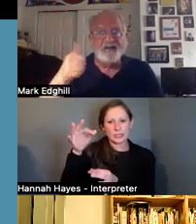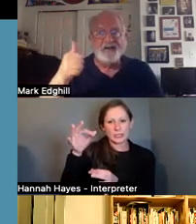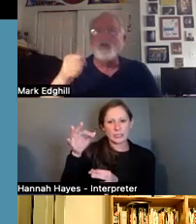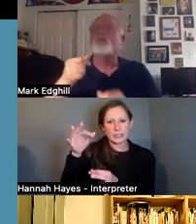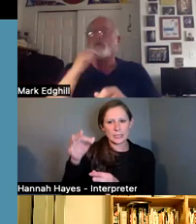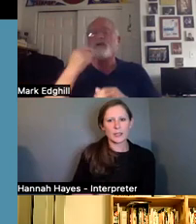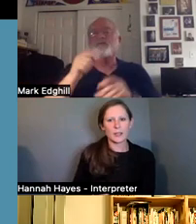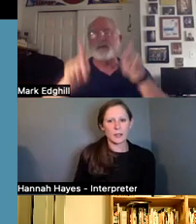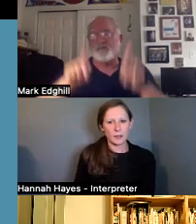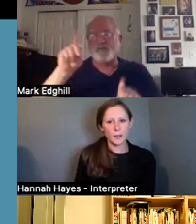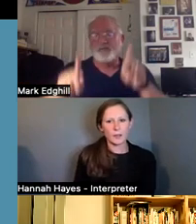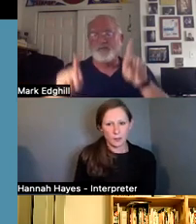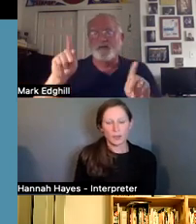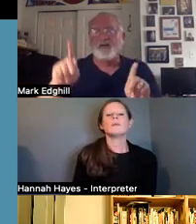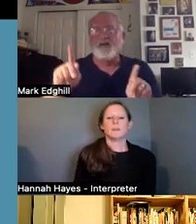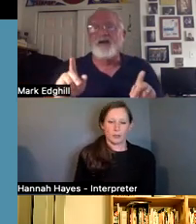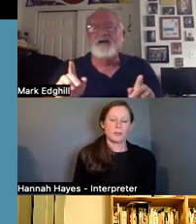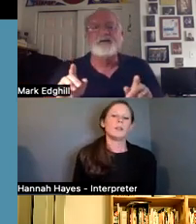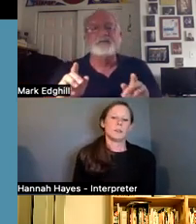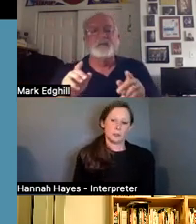Yeah, 10 people,